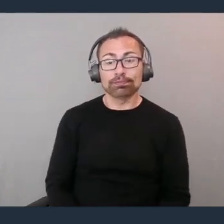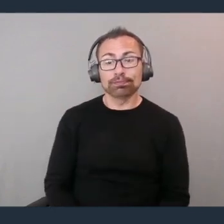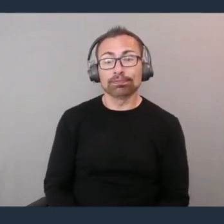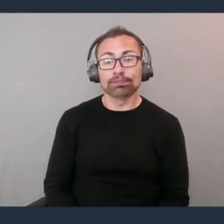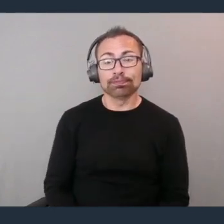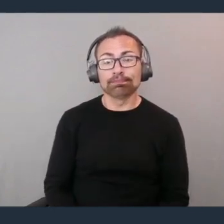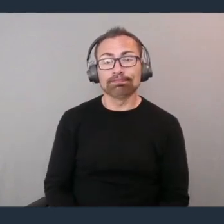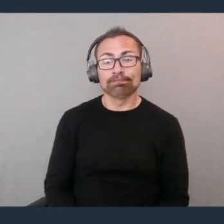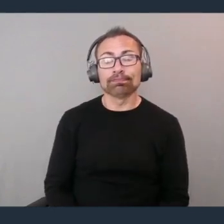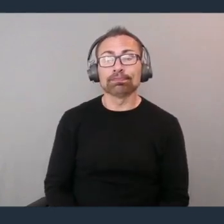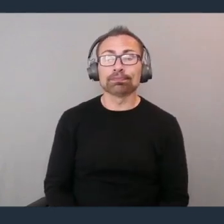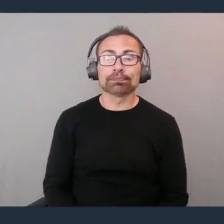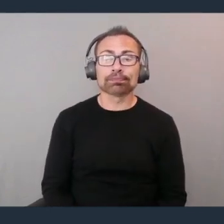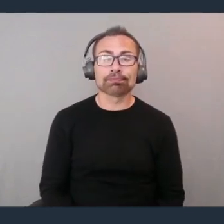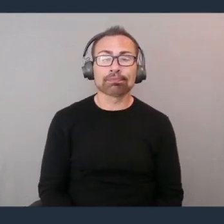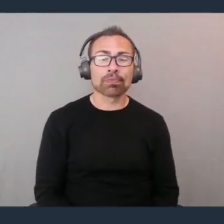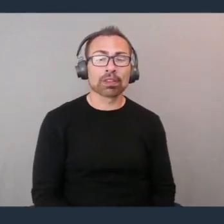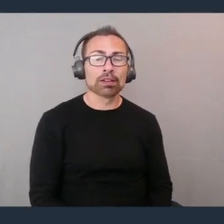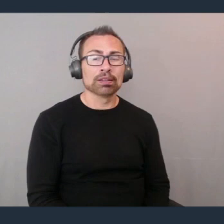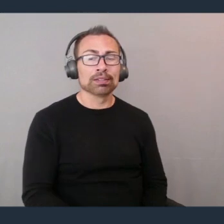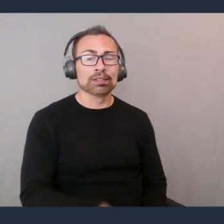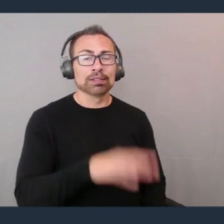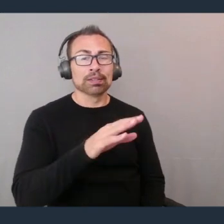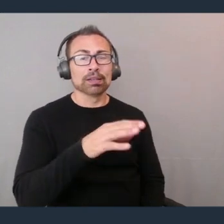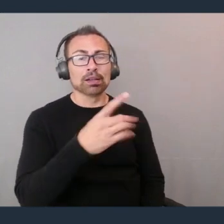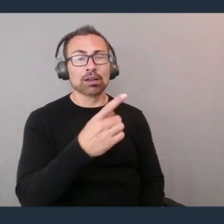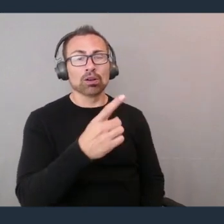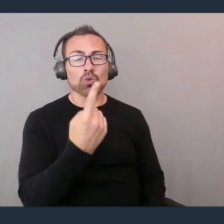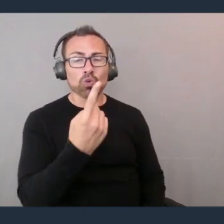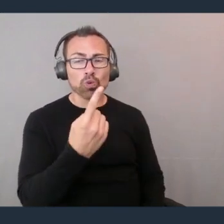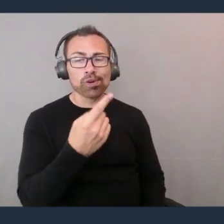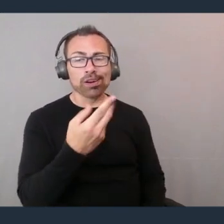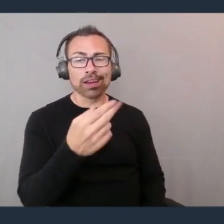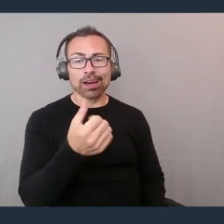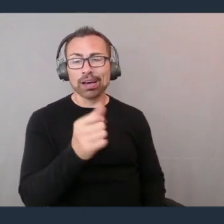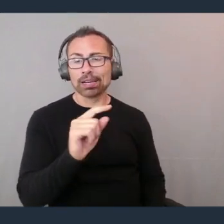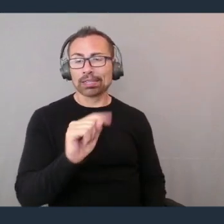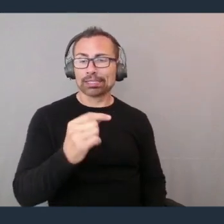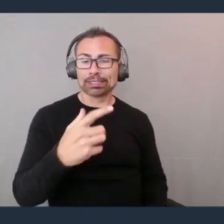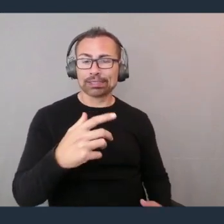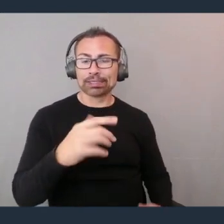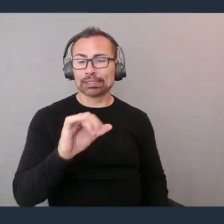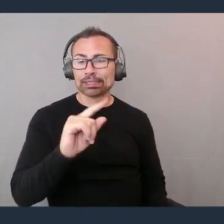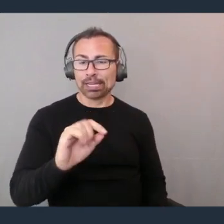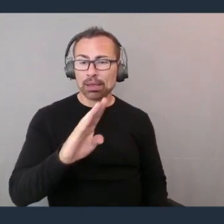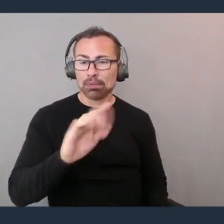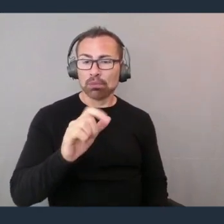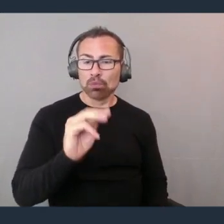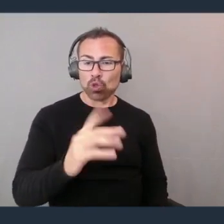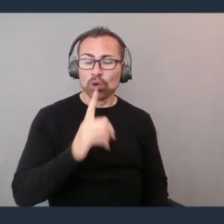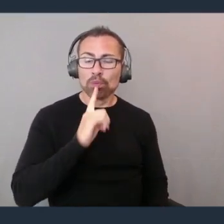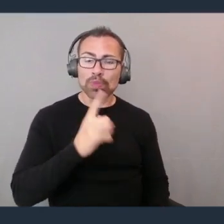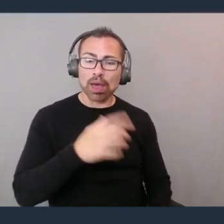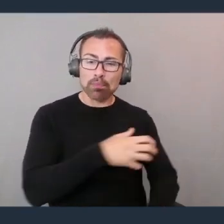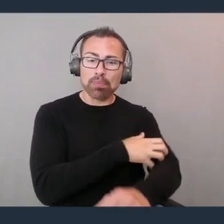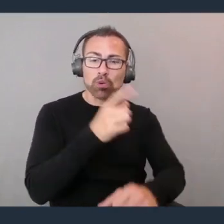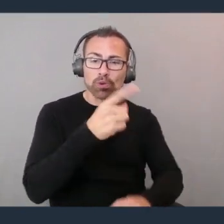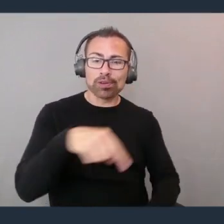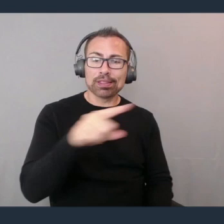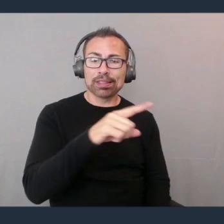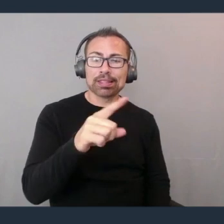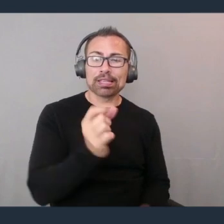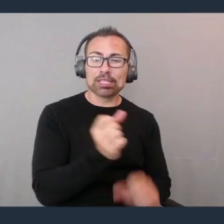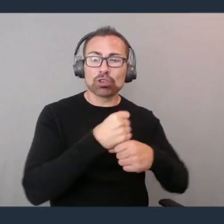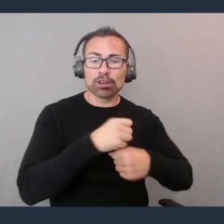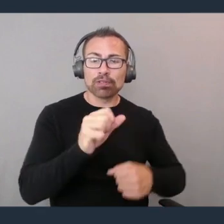And models like Hugging Face Bloom or Meta's OPT that power these generative AI applications are very popular.